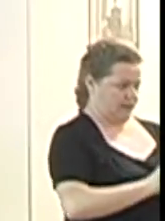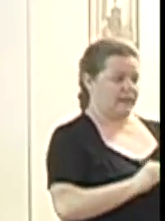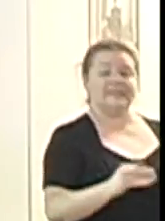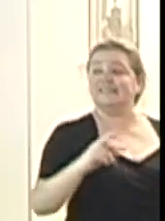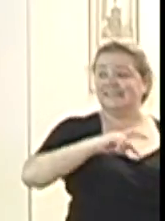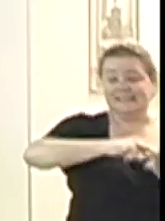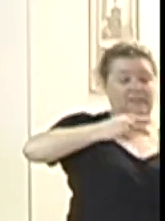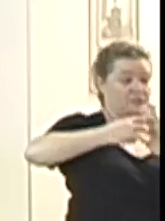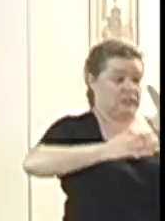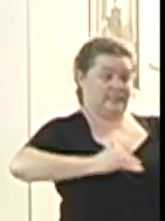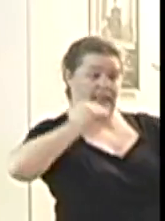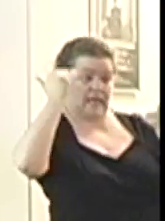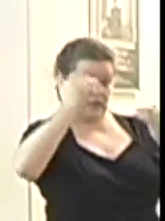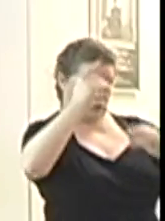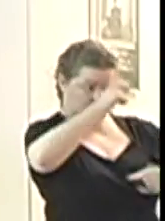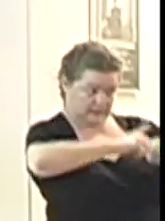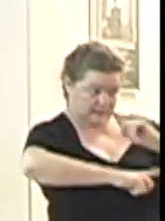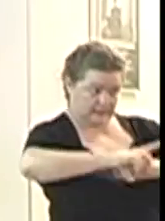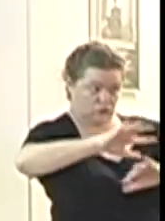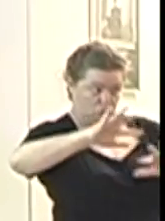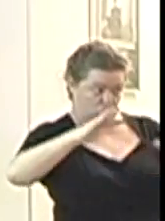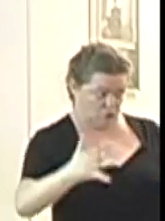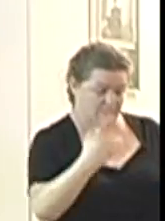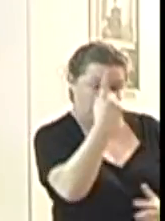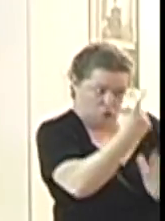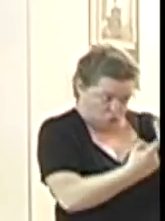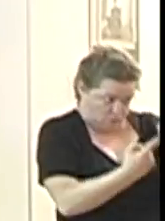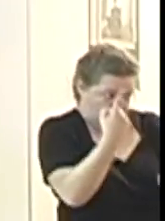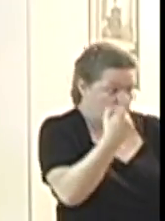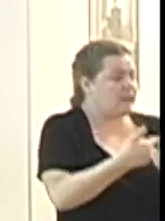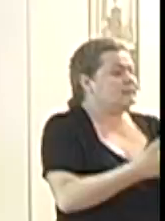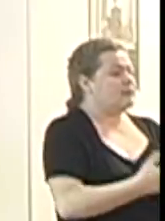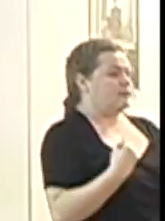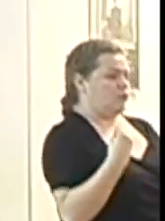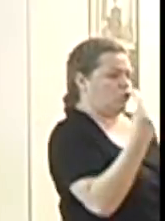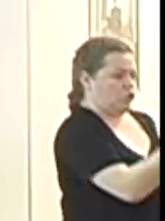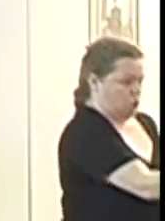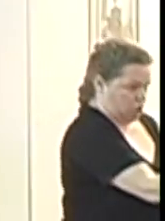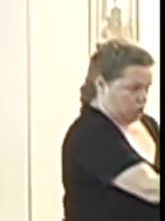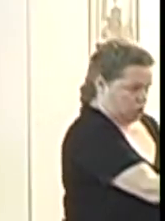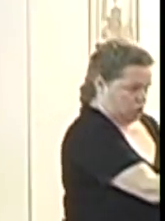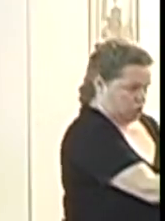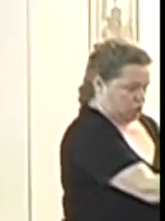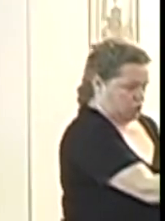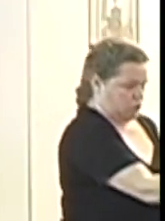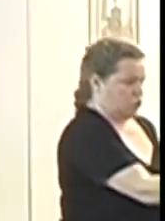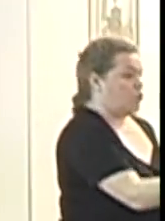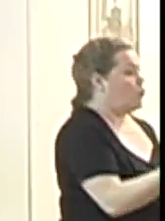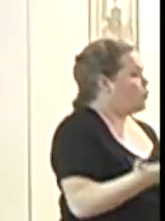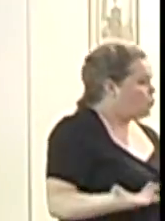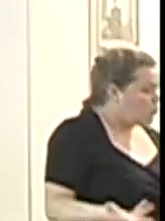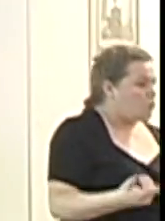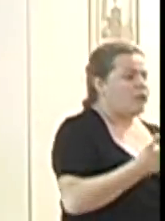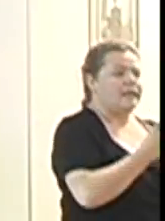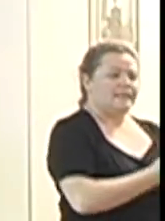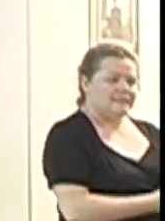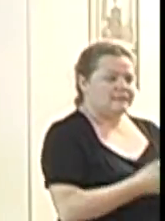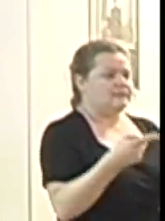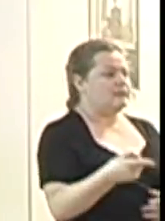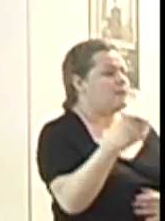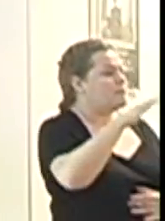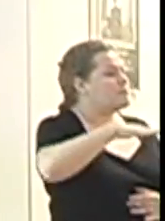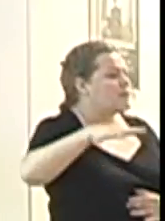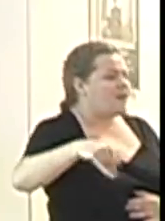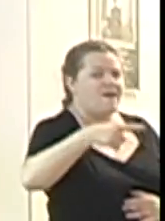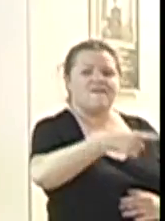sign that has just one movement cycle, like the sign give, or an adult target sign that is multicyclic, like